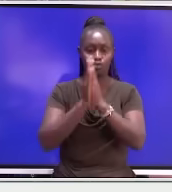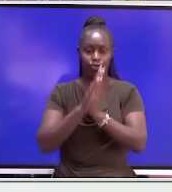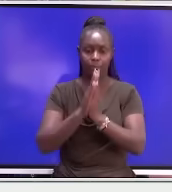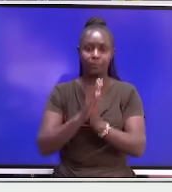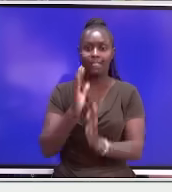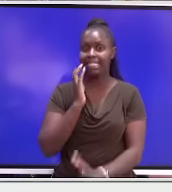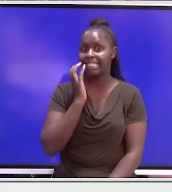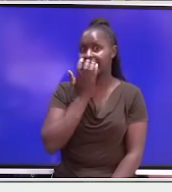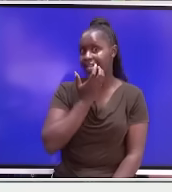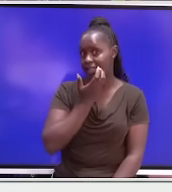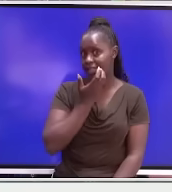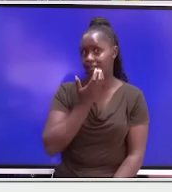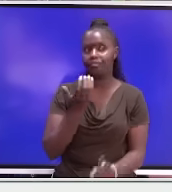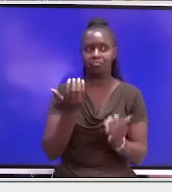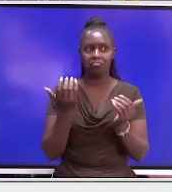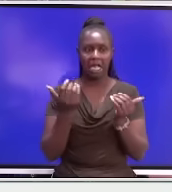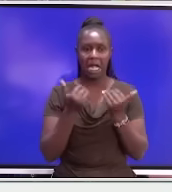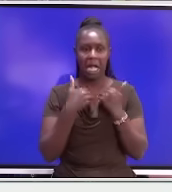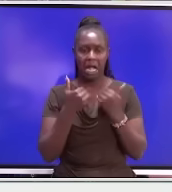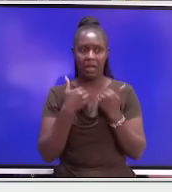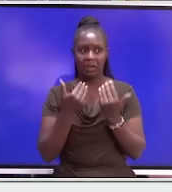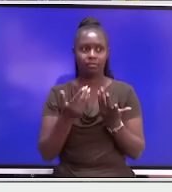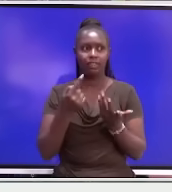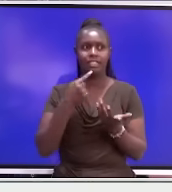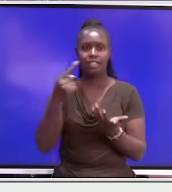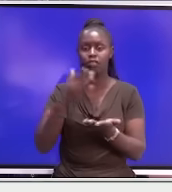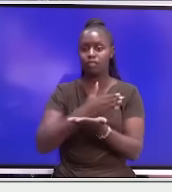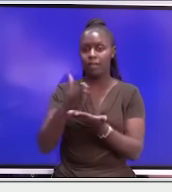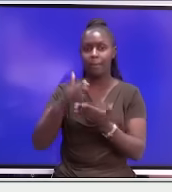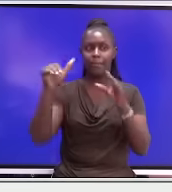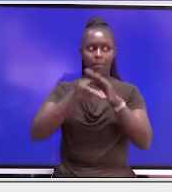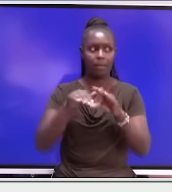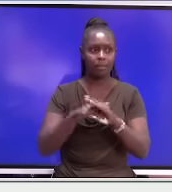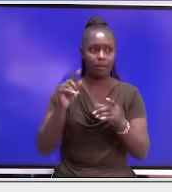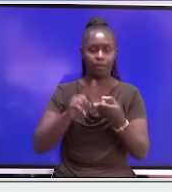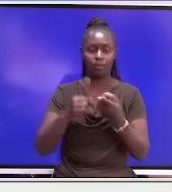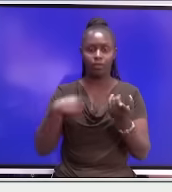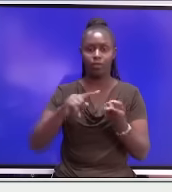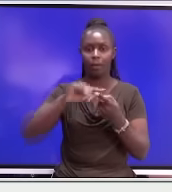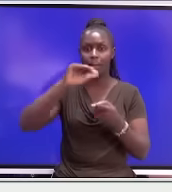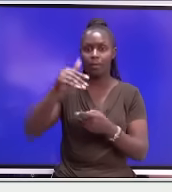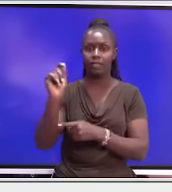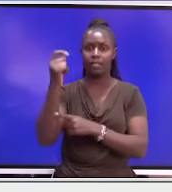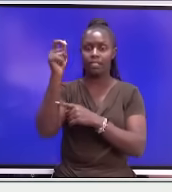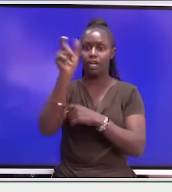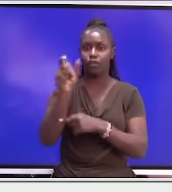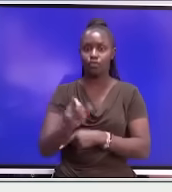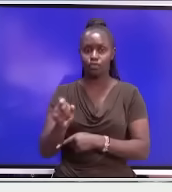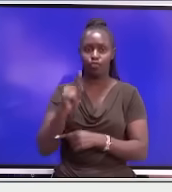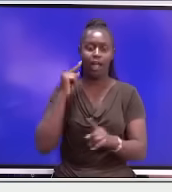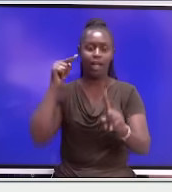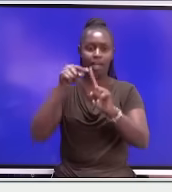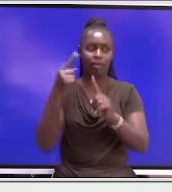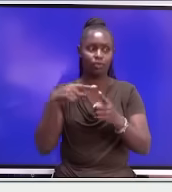President Rigathi Gachagua has lashed out at a section of members of parliament that is from the Mount Kenya region plotting to impeach